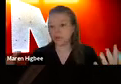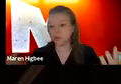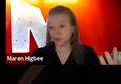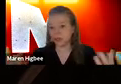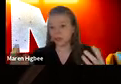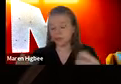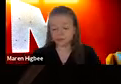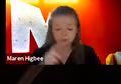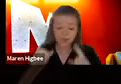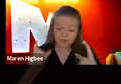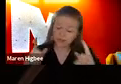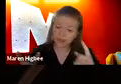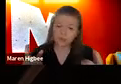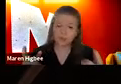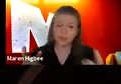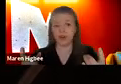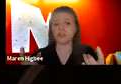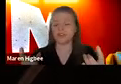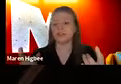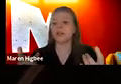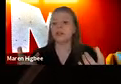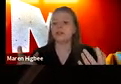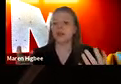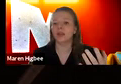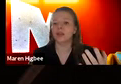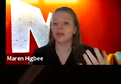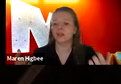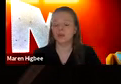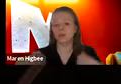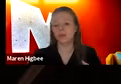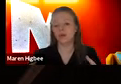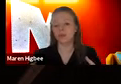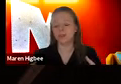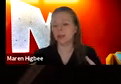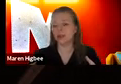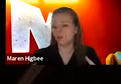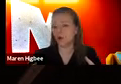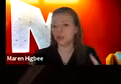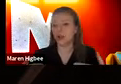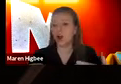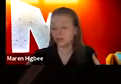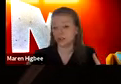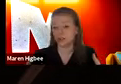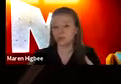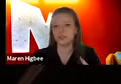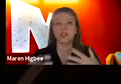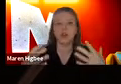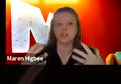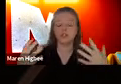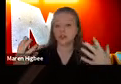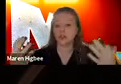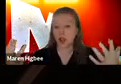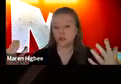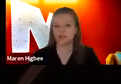it's called live switching to live switch a production so that people on the other side of watching a conference, one of these